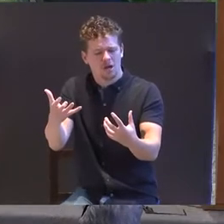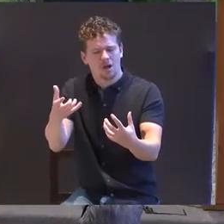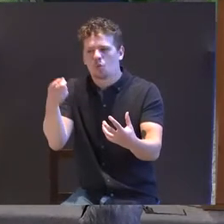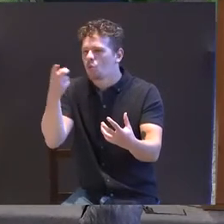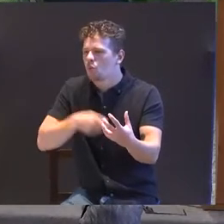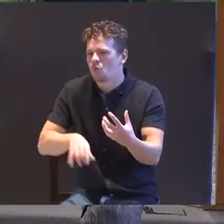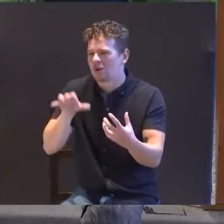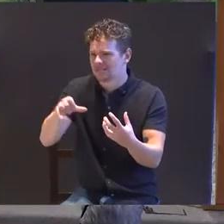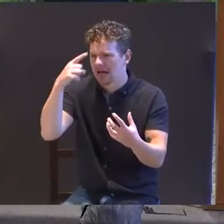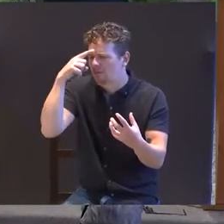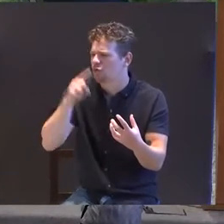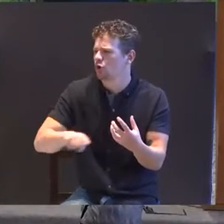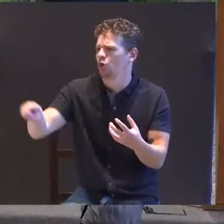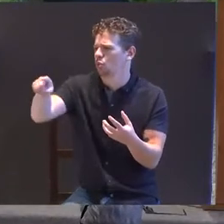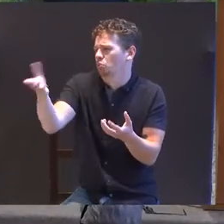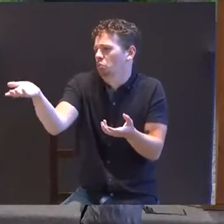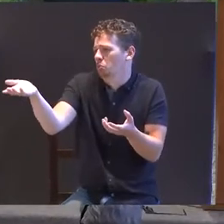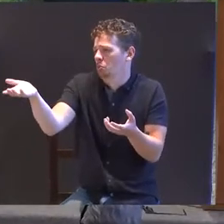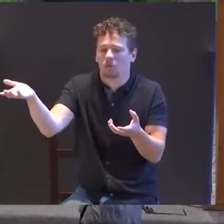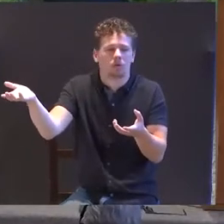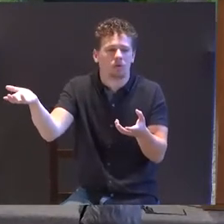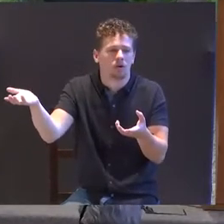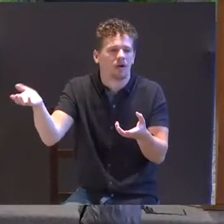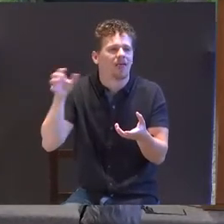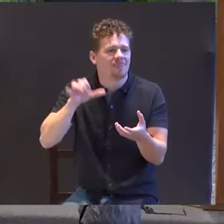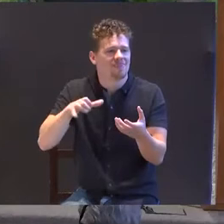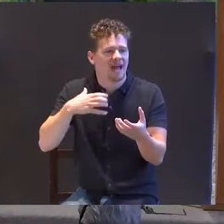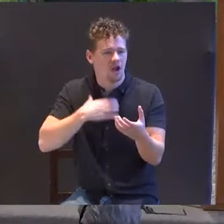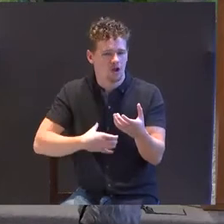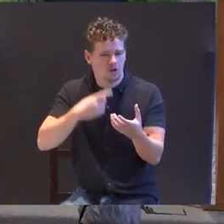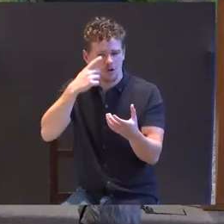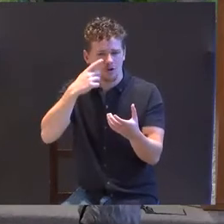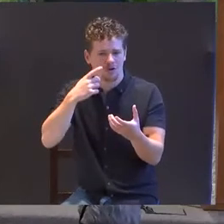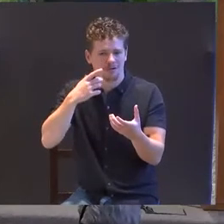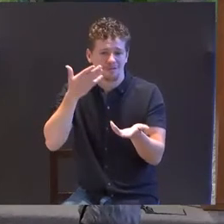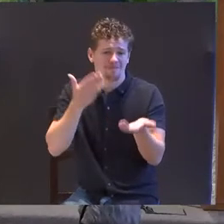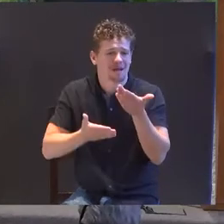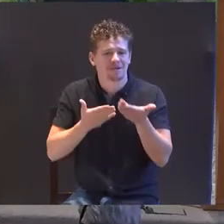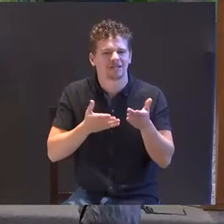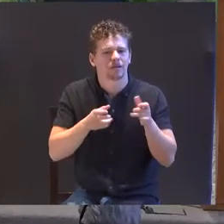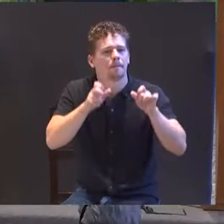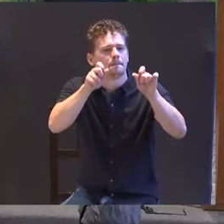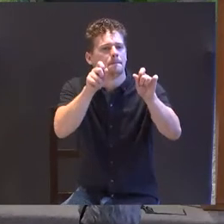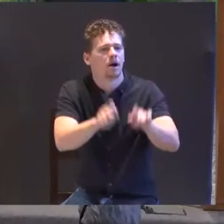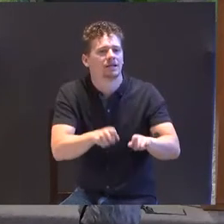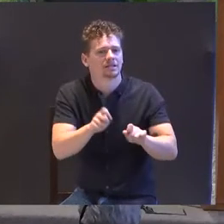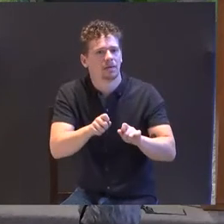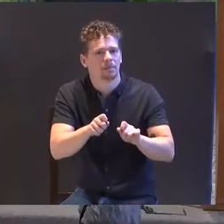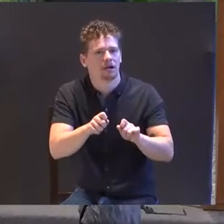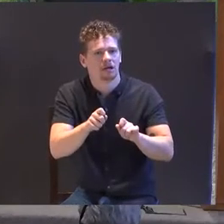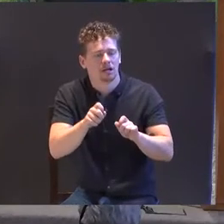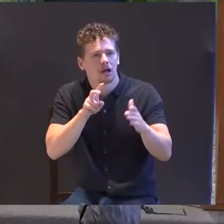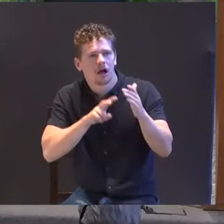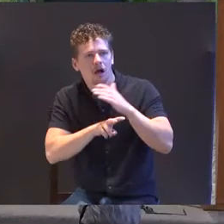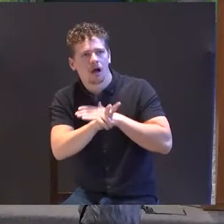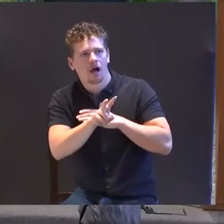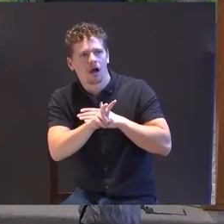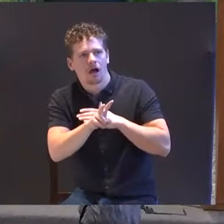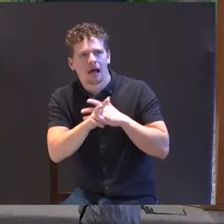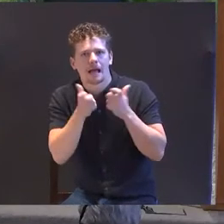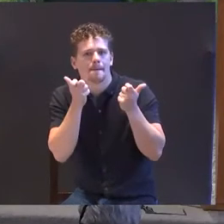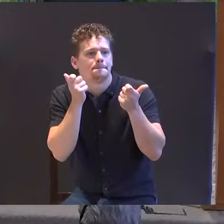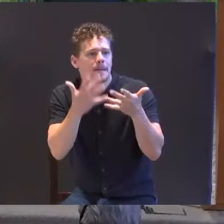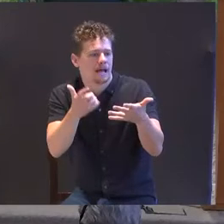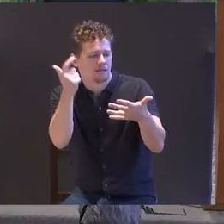center of your chest? I believe that hunger in that center of our chest is possibilities, infinite possibilities on what can